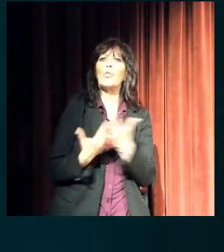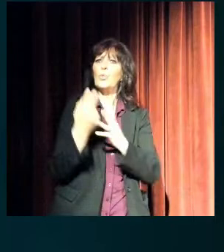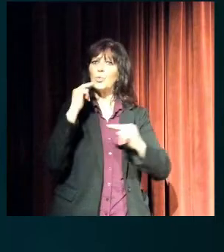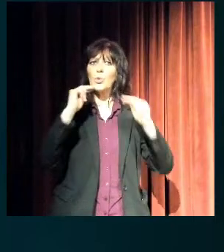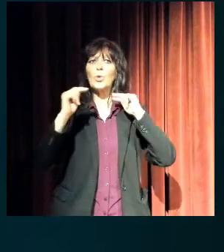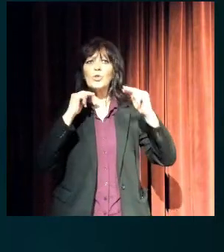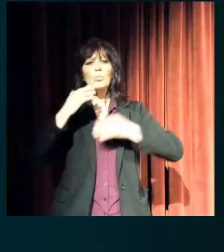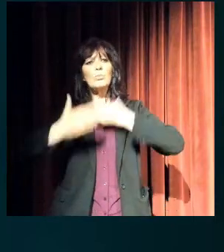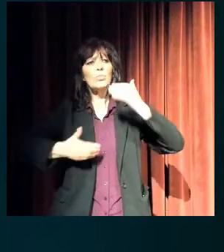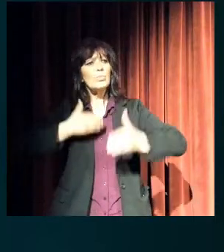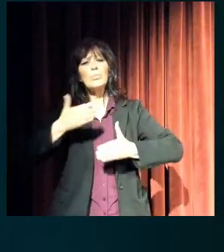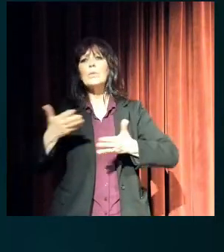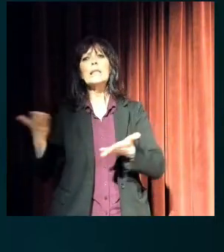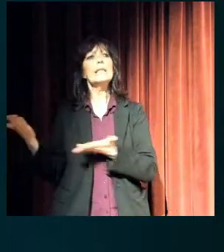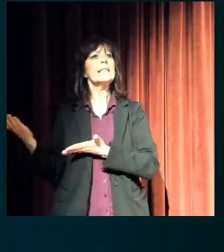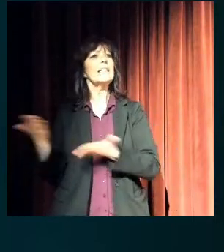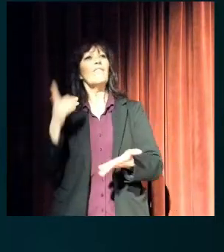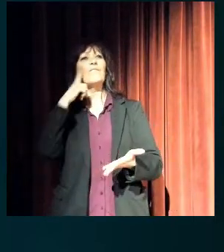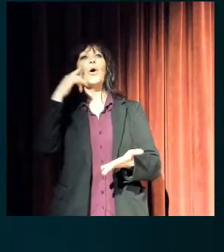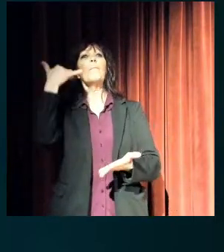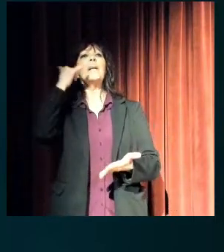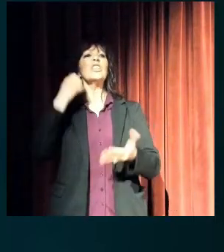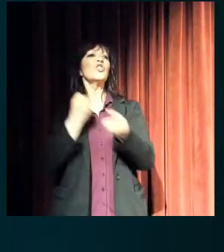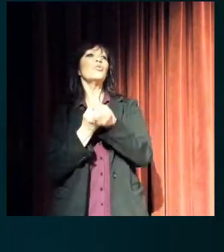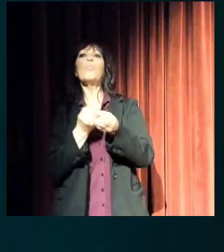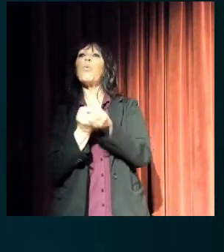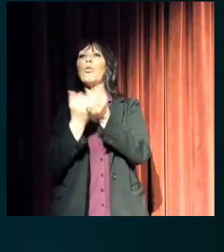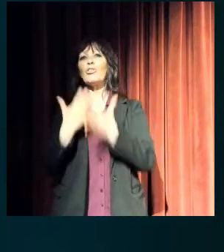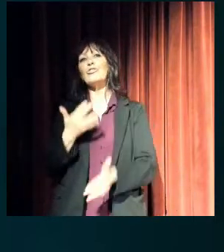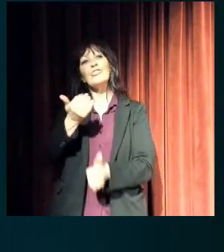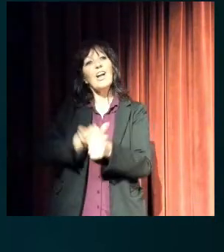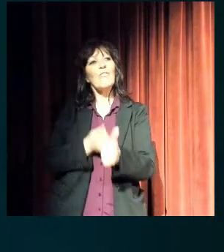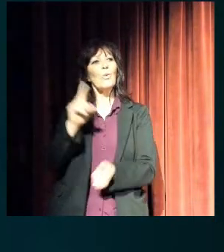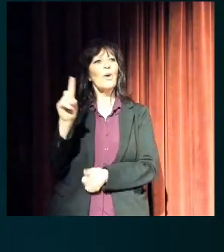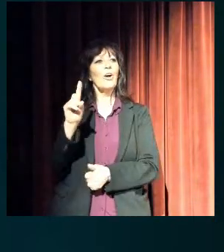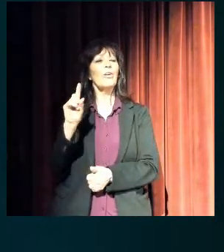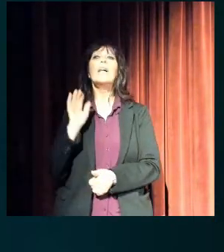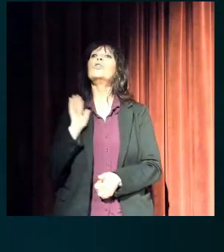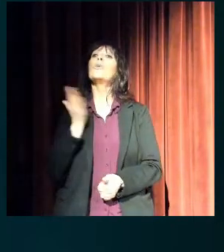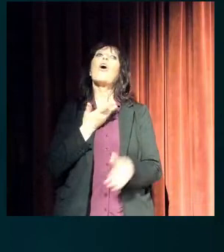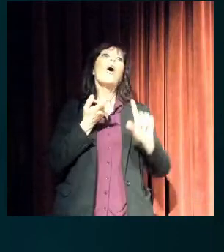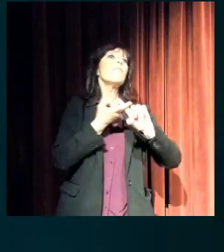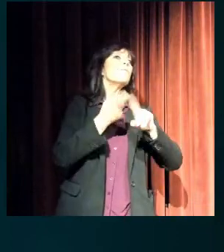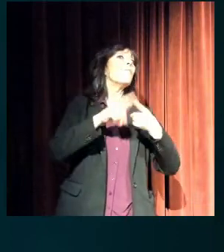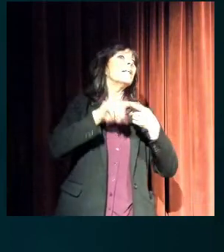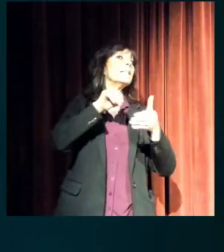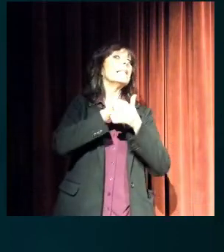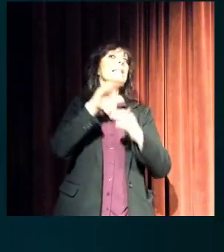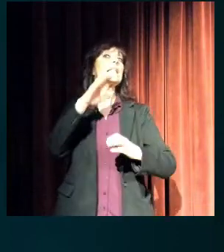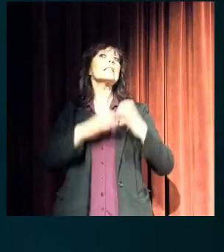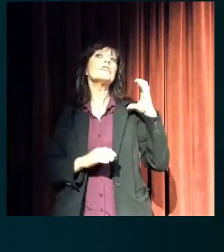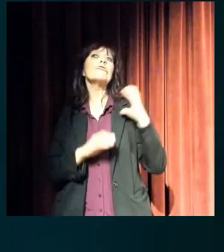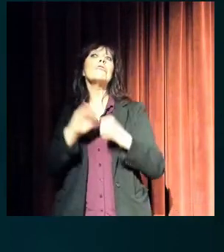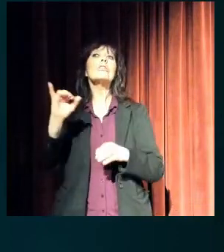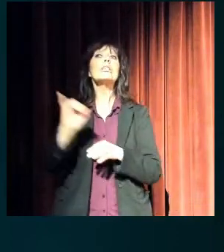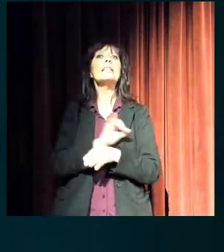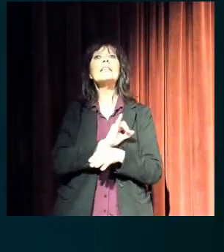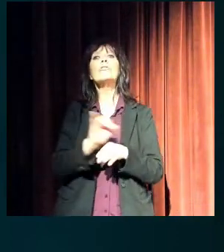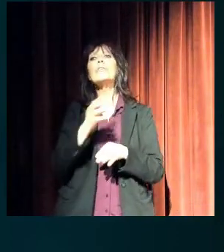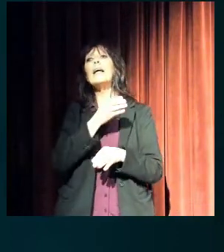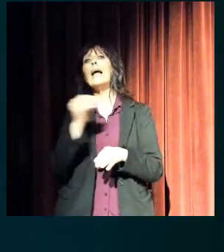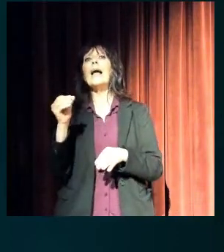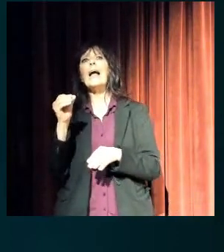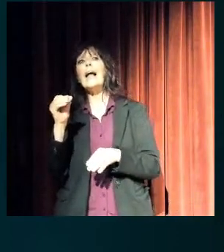process, delivering for Bills supporters everywhere. And to our friends in the construction industry and organized